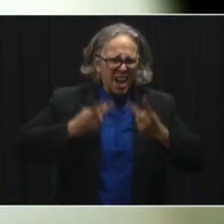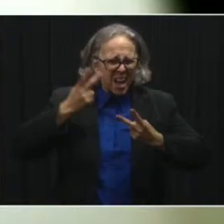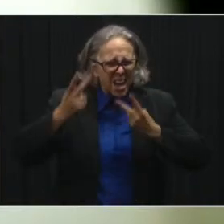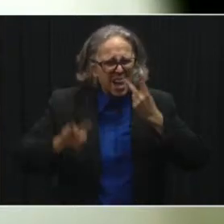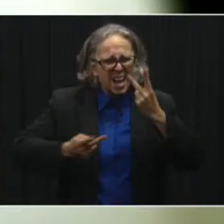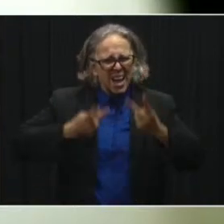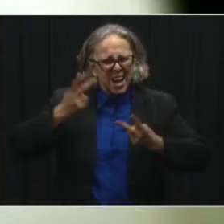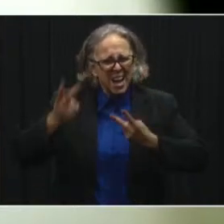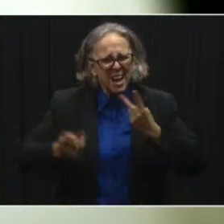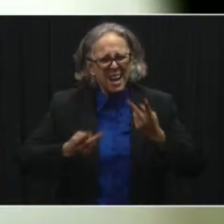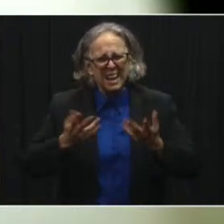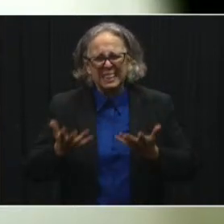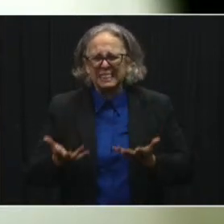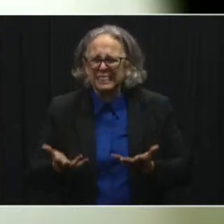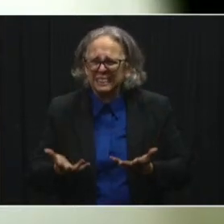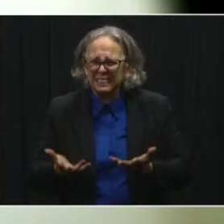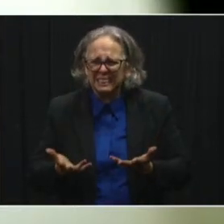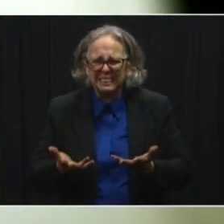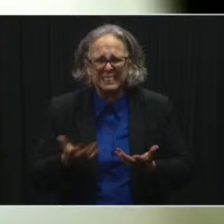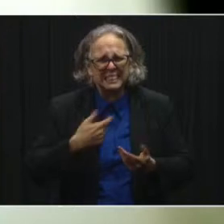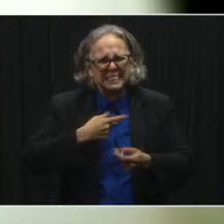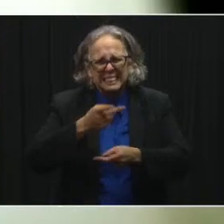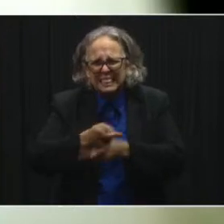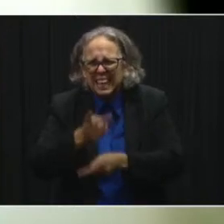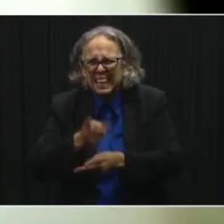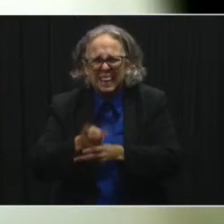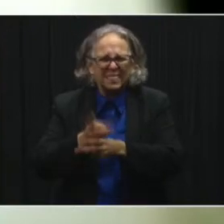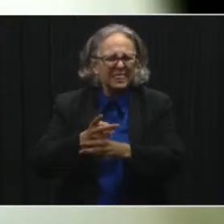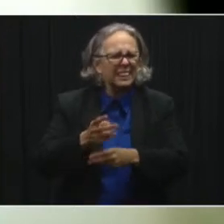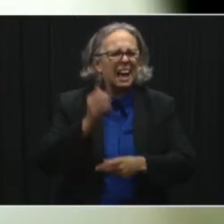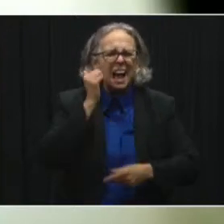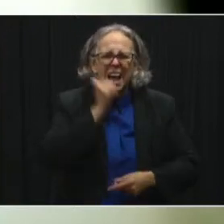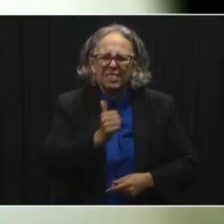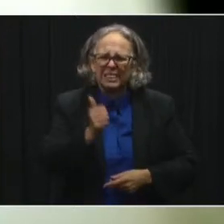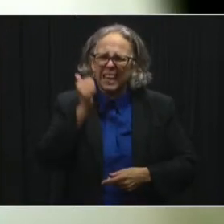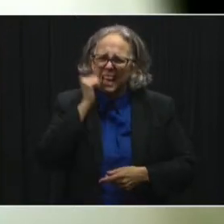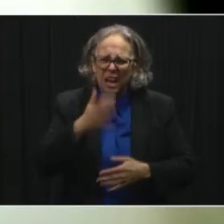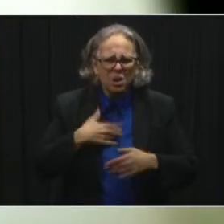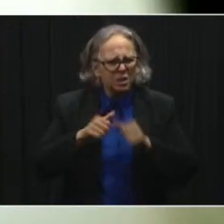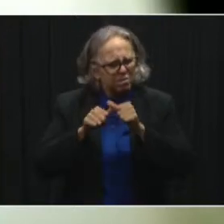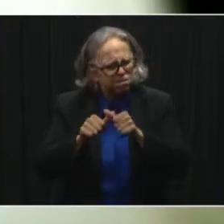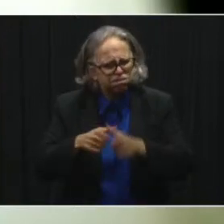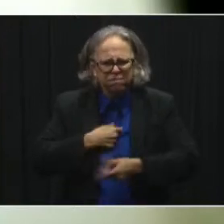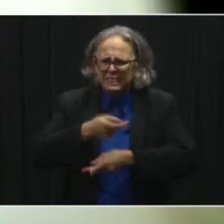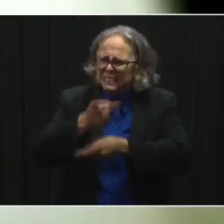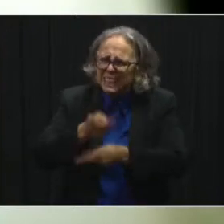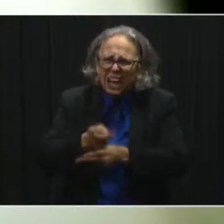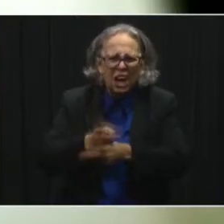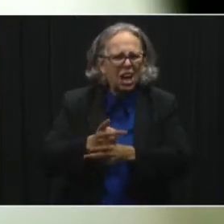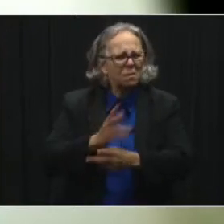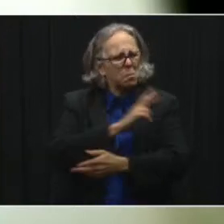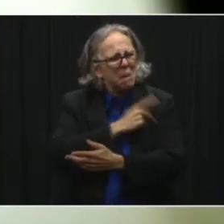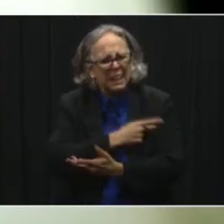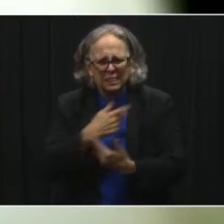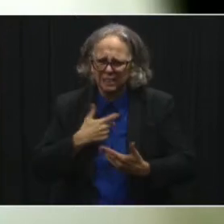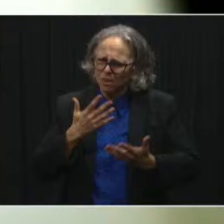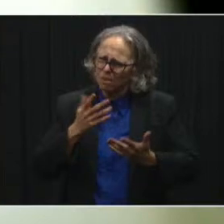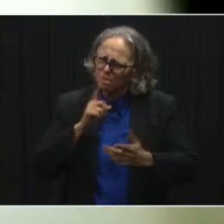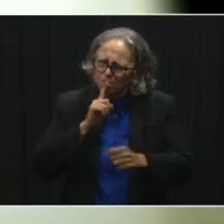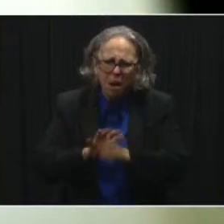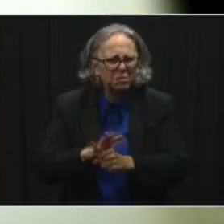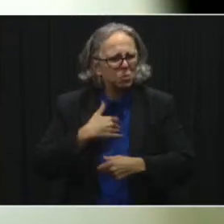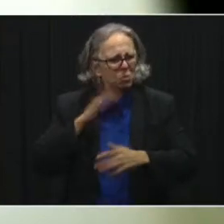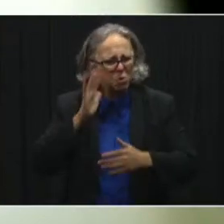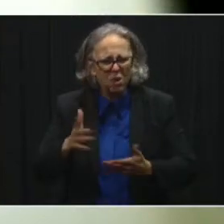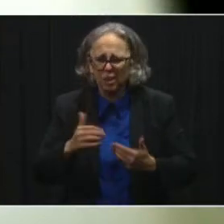them that we will continue to give the best care to their mother, their father, their brother, their